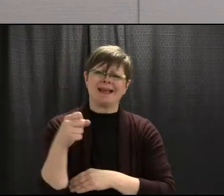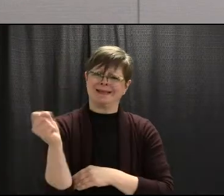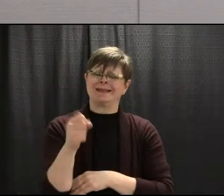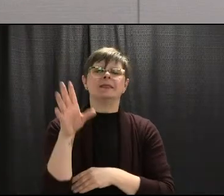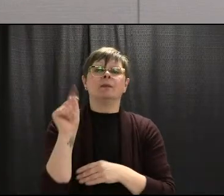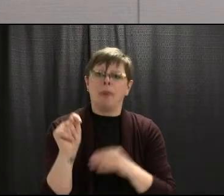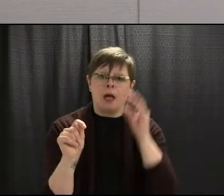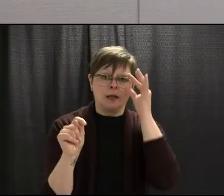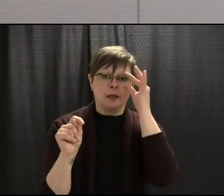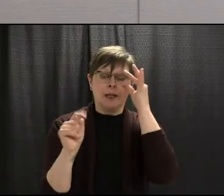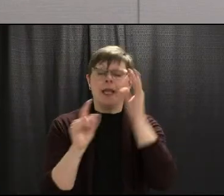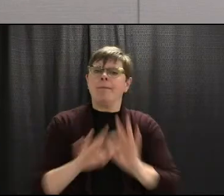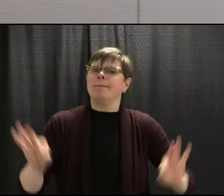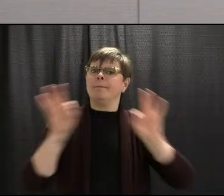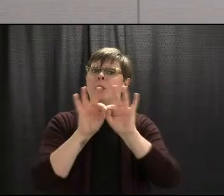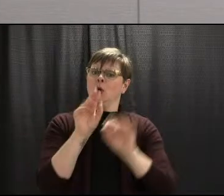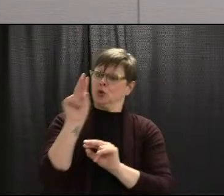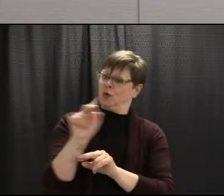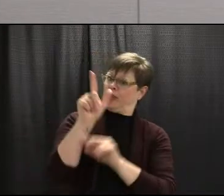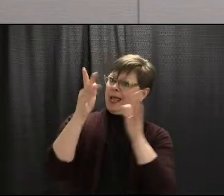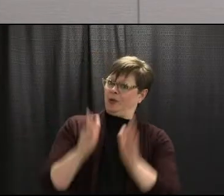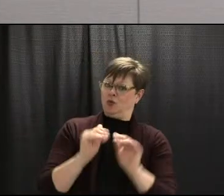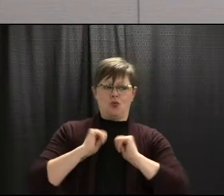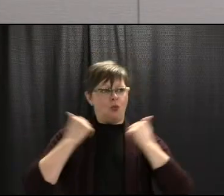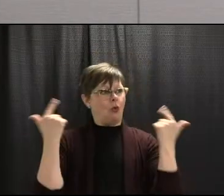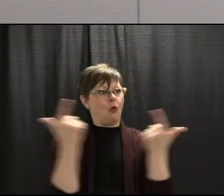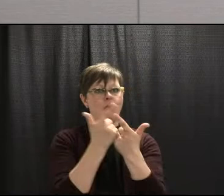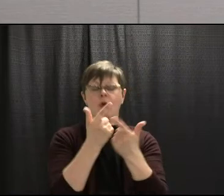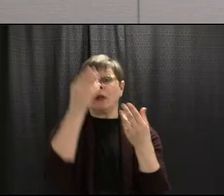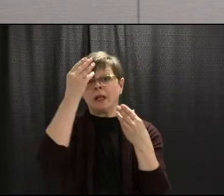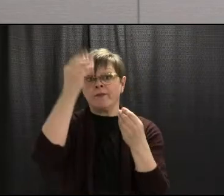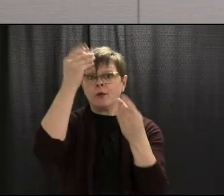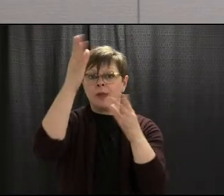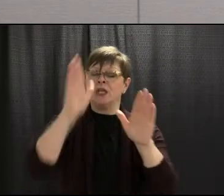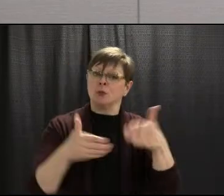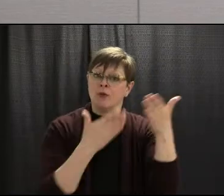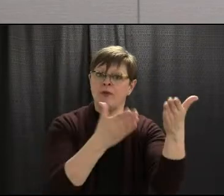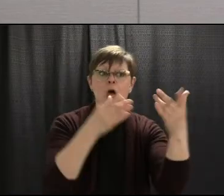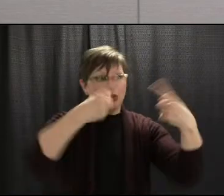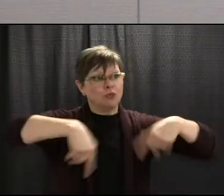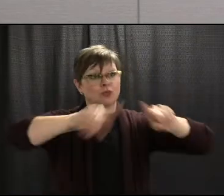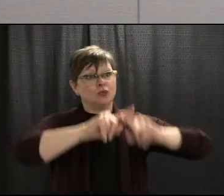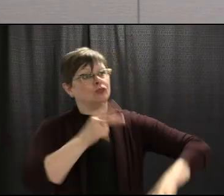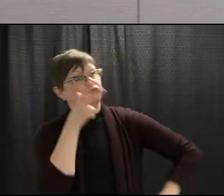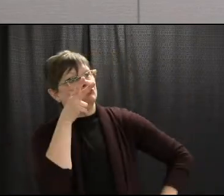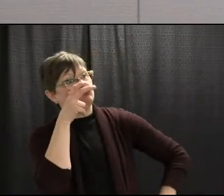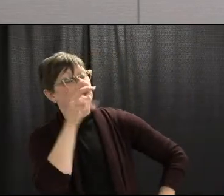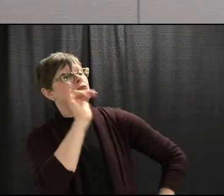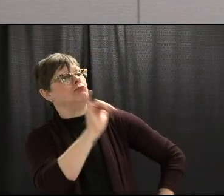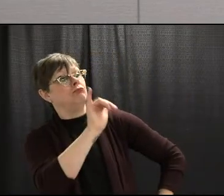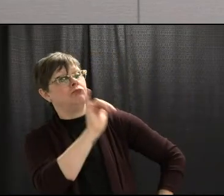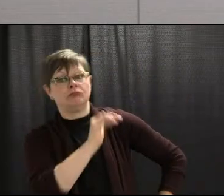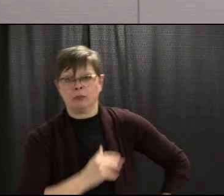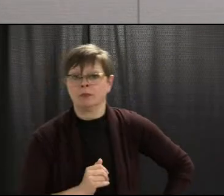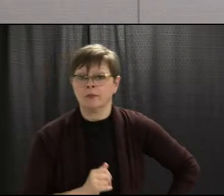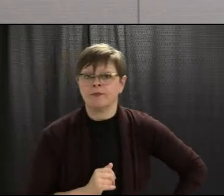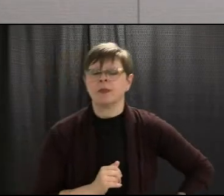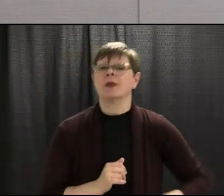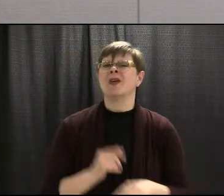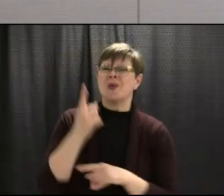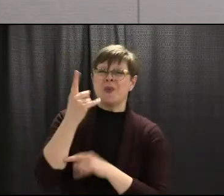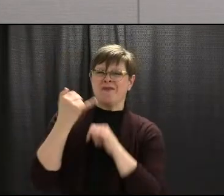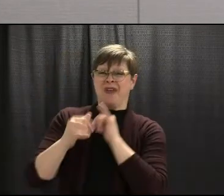and Labradorians get the information they need when they need it, and if that's deemed a marketing exercise, then so be it. Is there one final